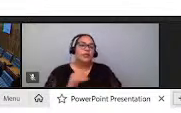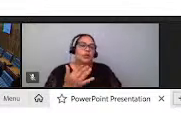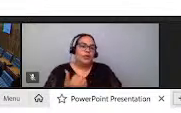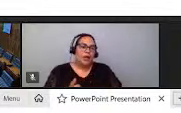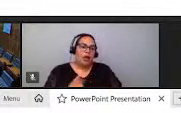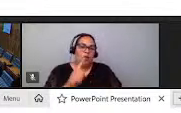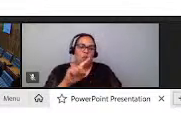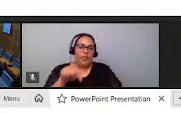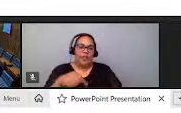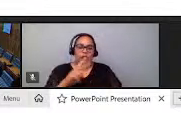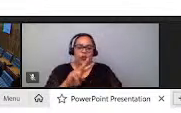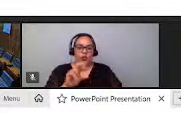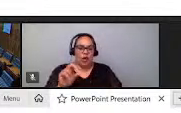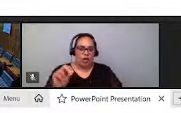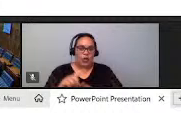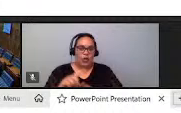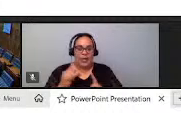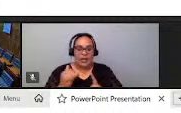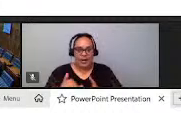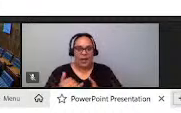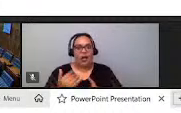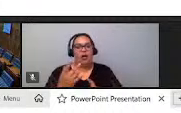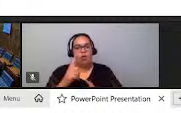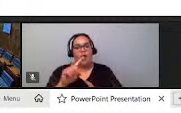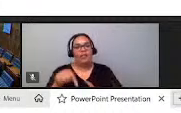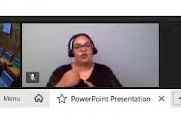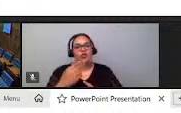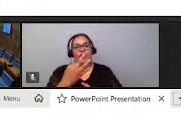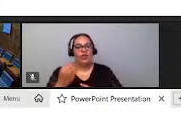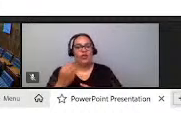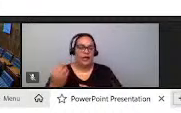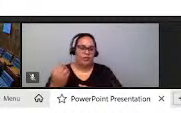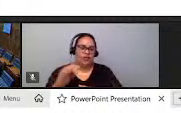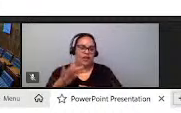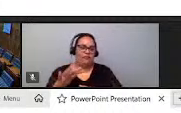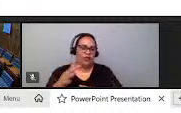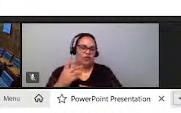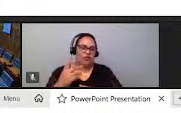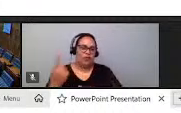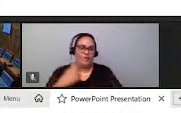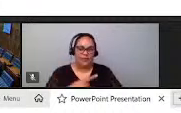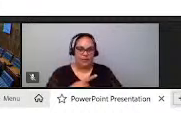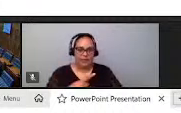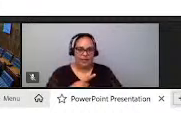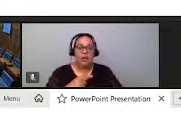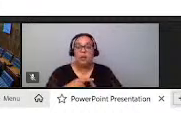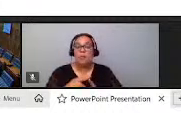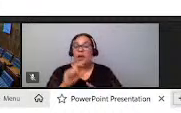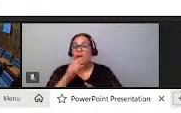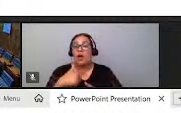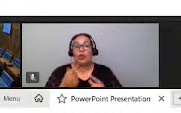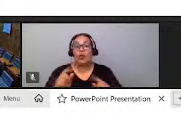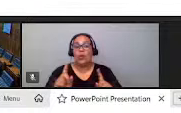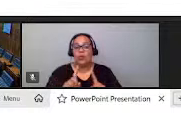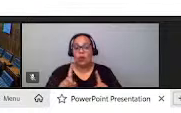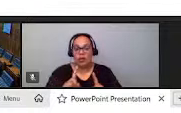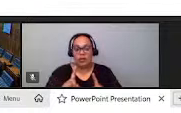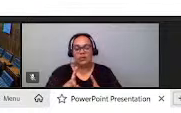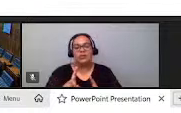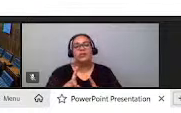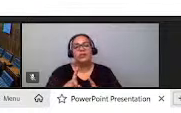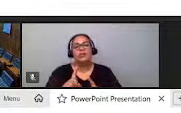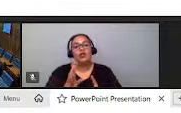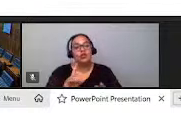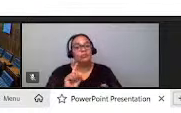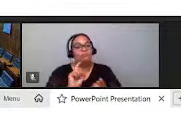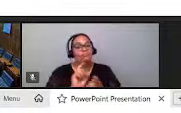to 1,200 is now sitting at 1,300 on average per day what we do is the to